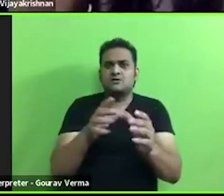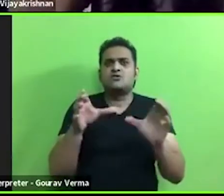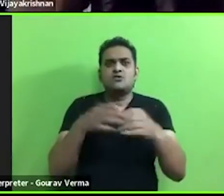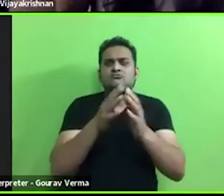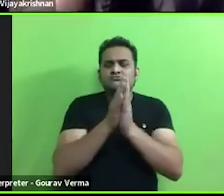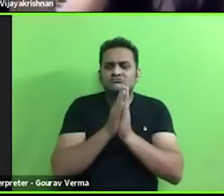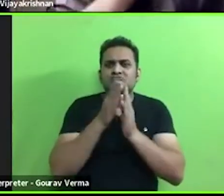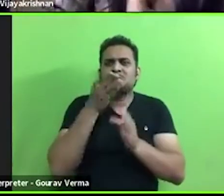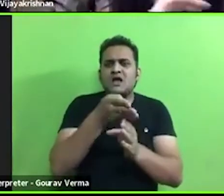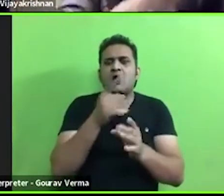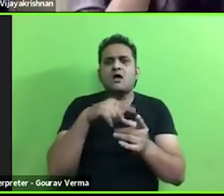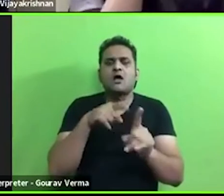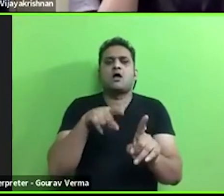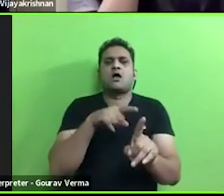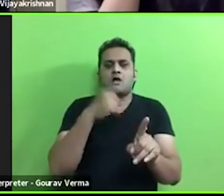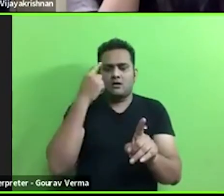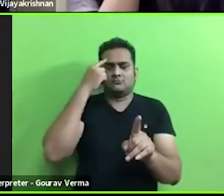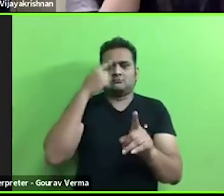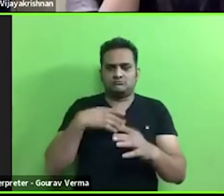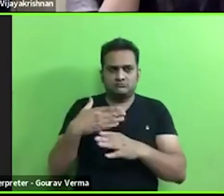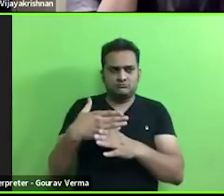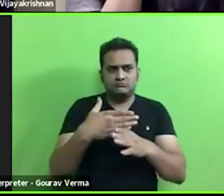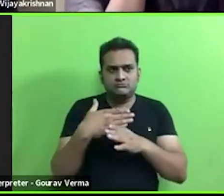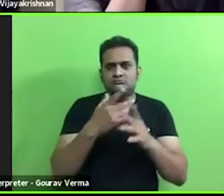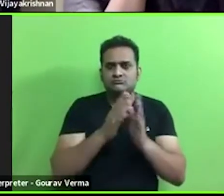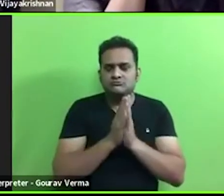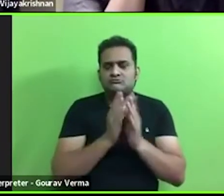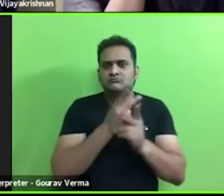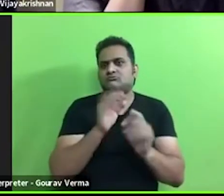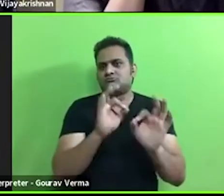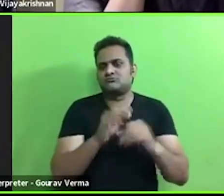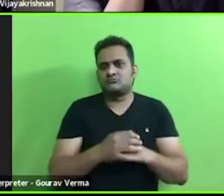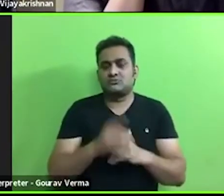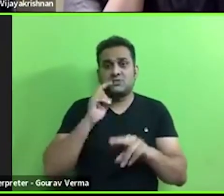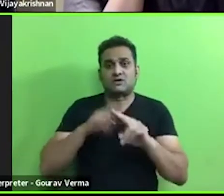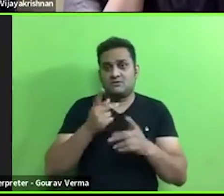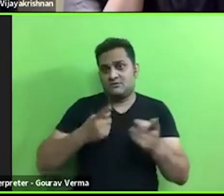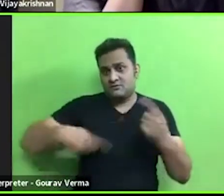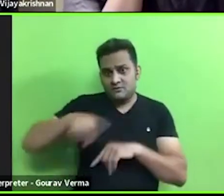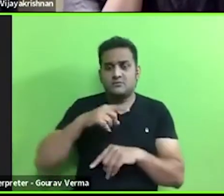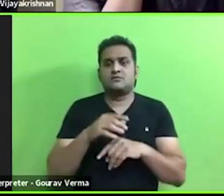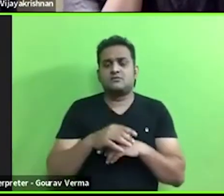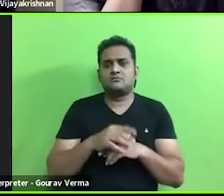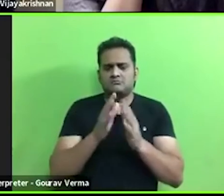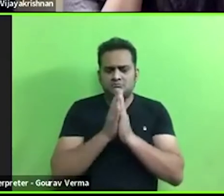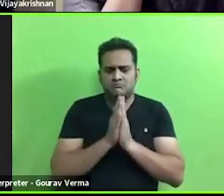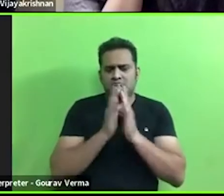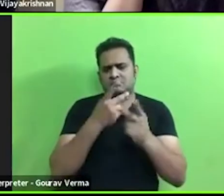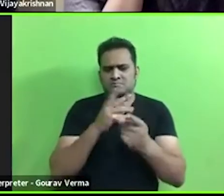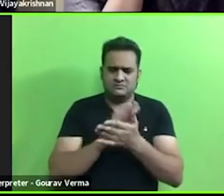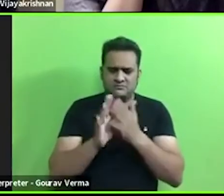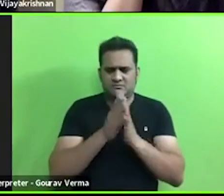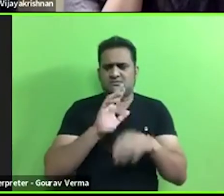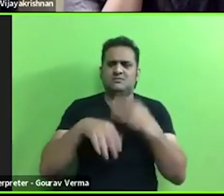A sensibility of shared vulnerability. If we come across, for a worship, what we do is we